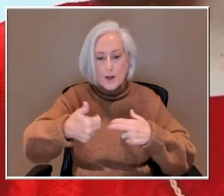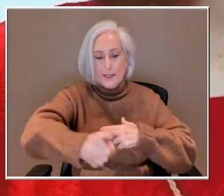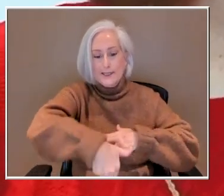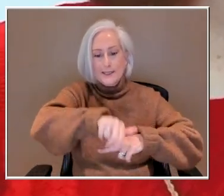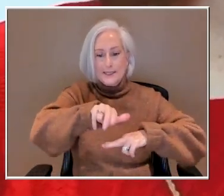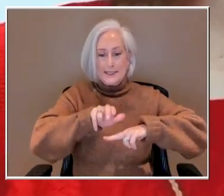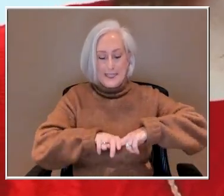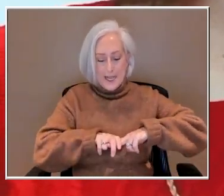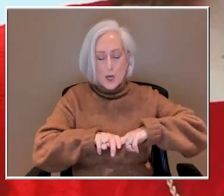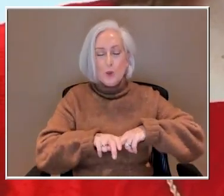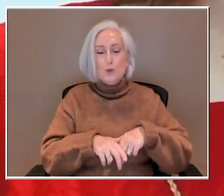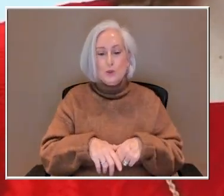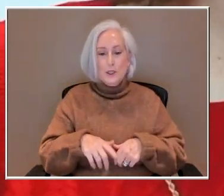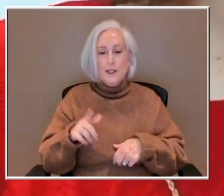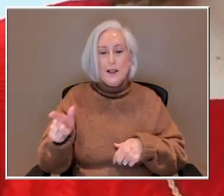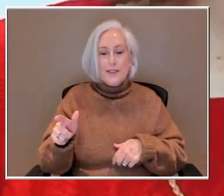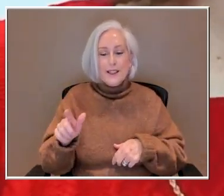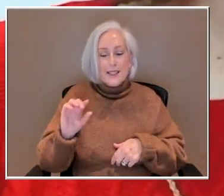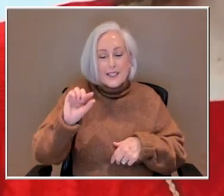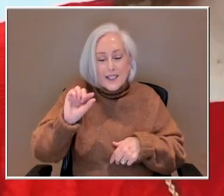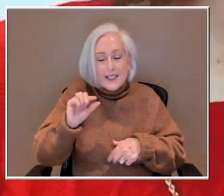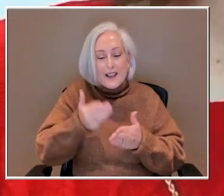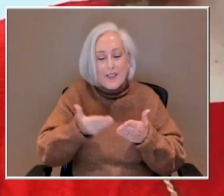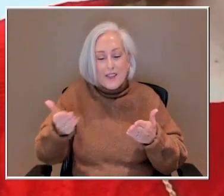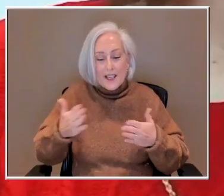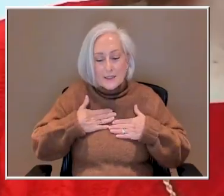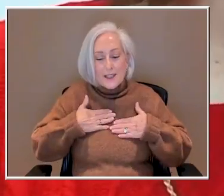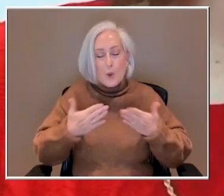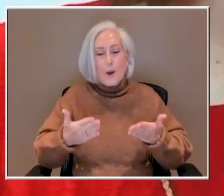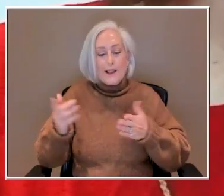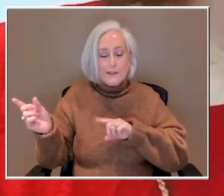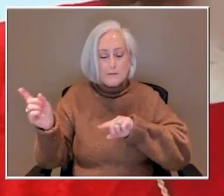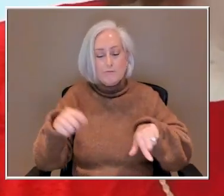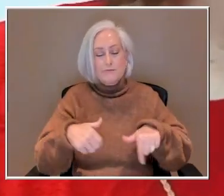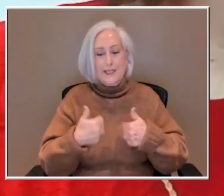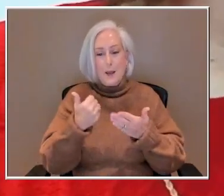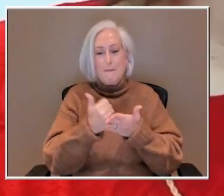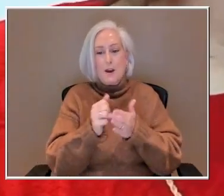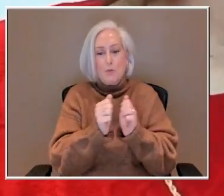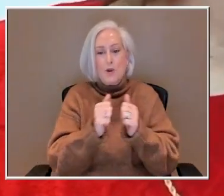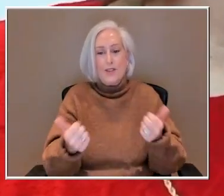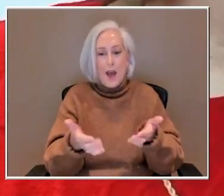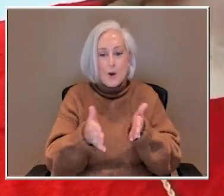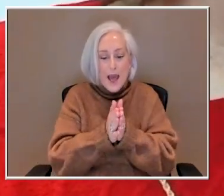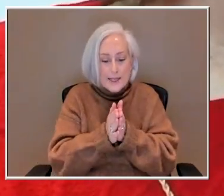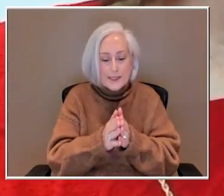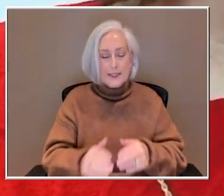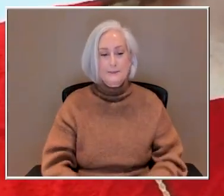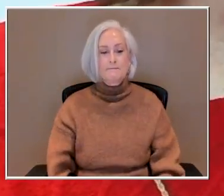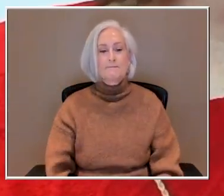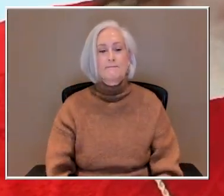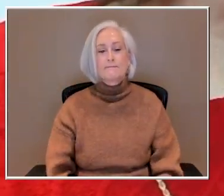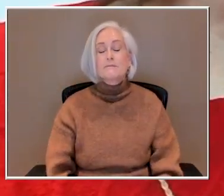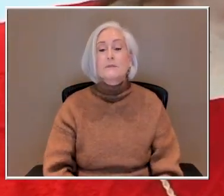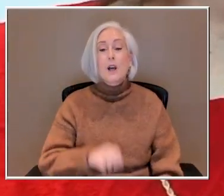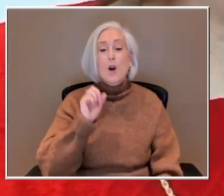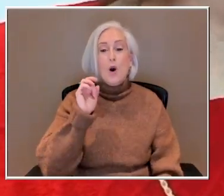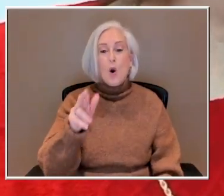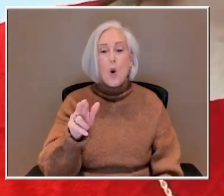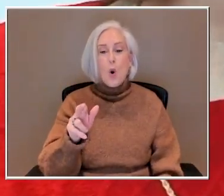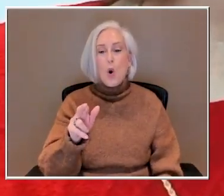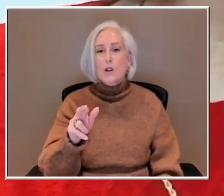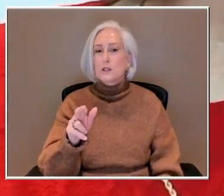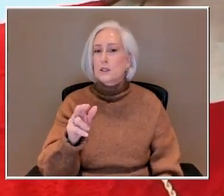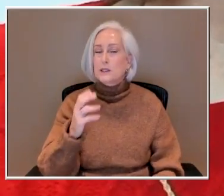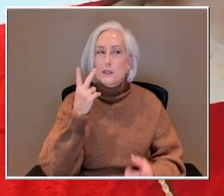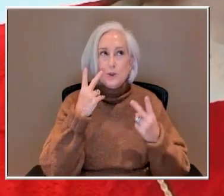like those small things that the people like willing to come help without asking, or just like the outpour of support, like seeing the